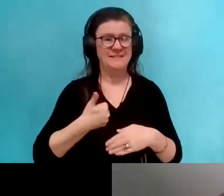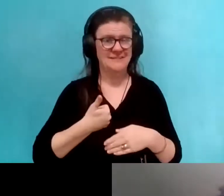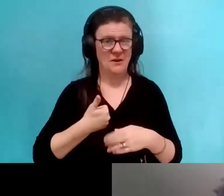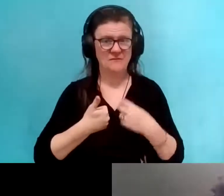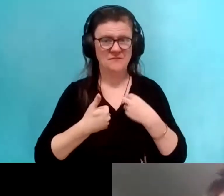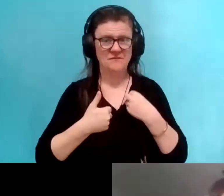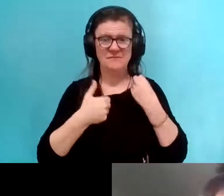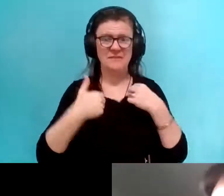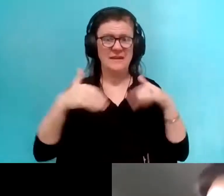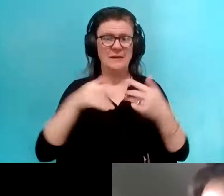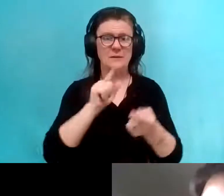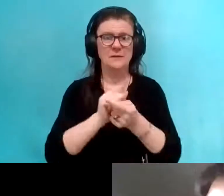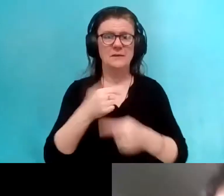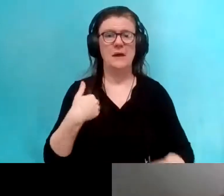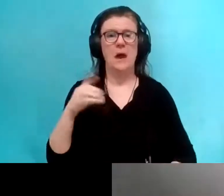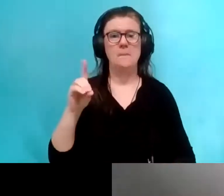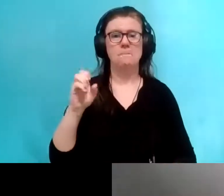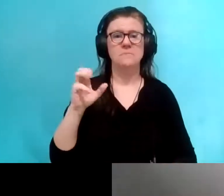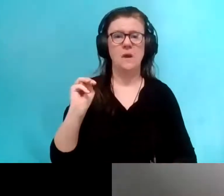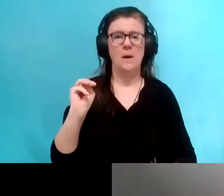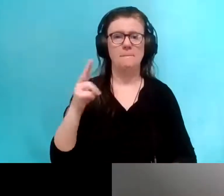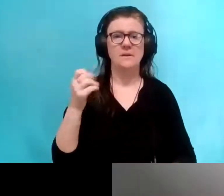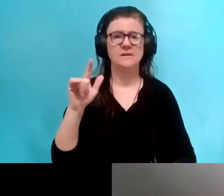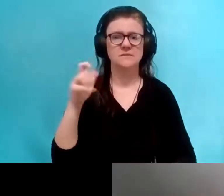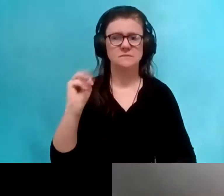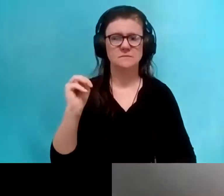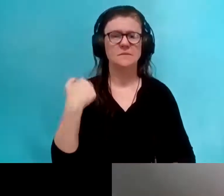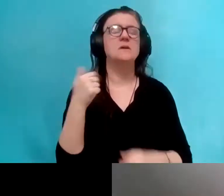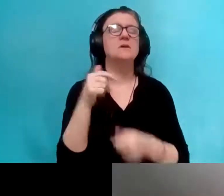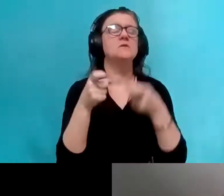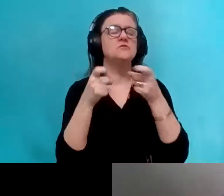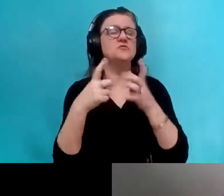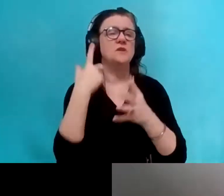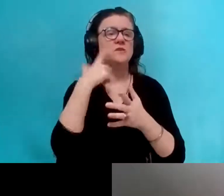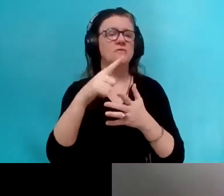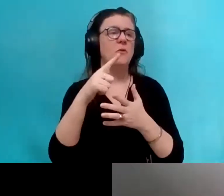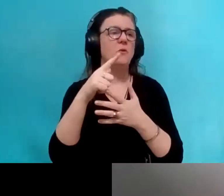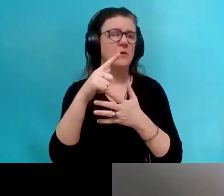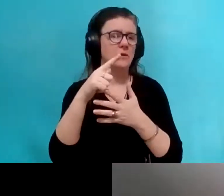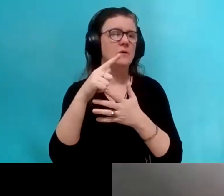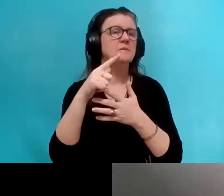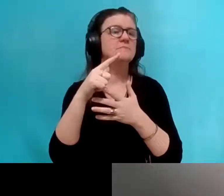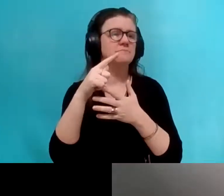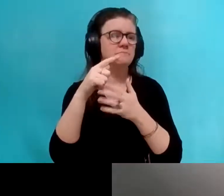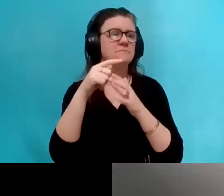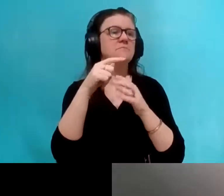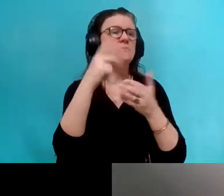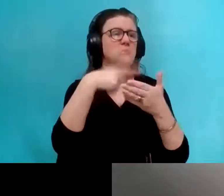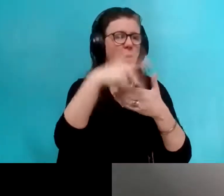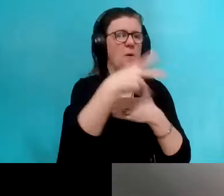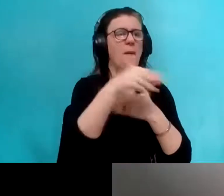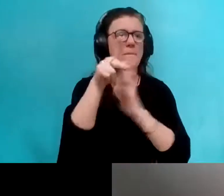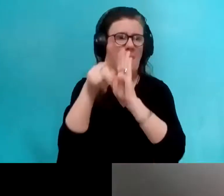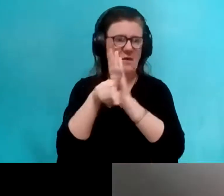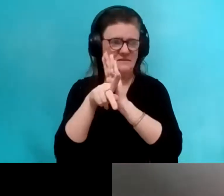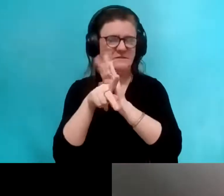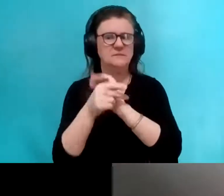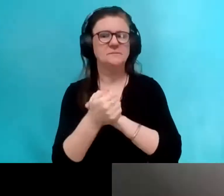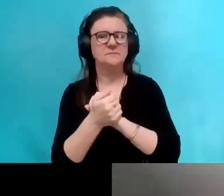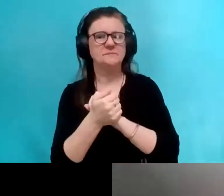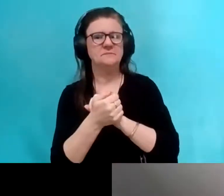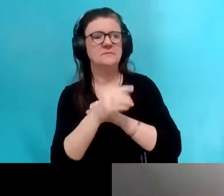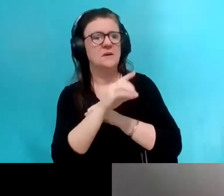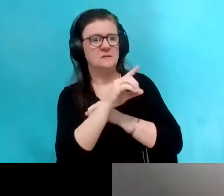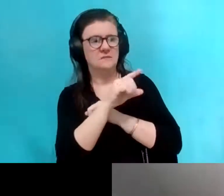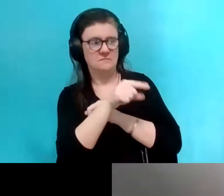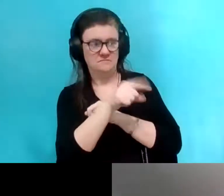everybody knows me. So I'm Dom Haslam, Director of Policy and Programme Strategy at Sightsavers. Alex, I particularly welcomed your point around when